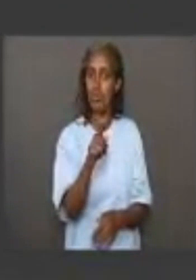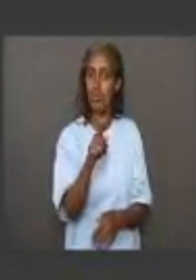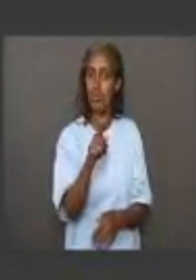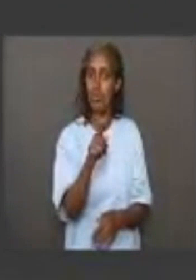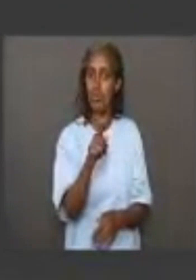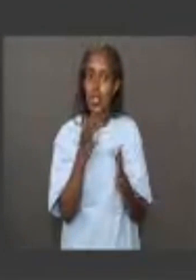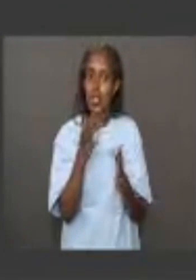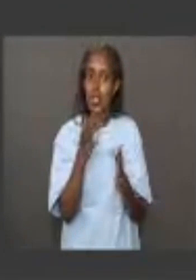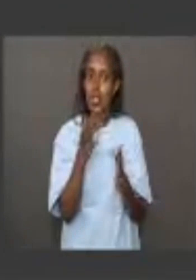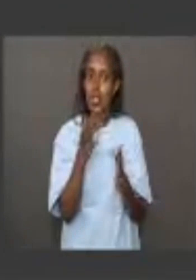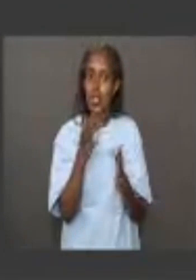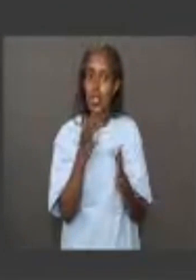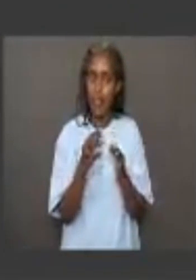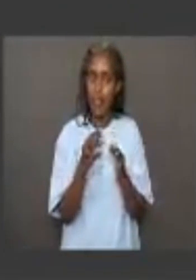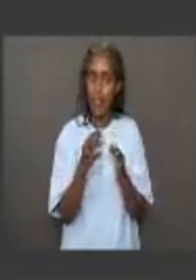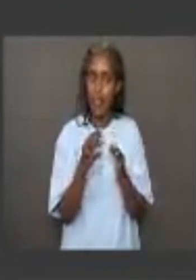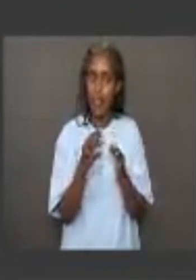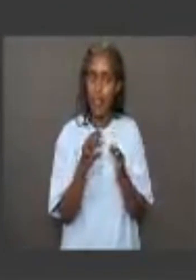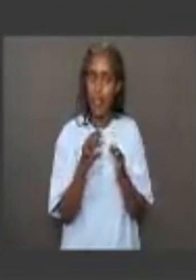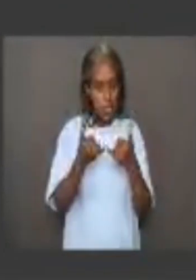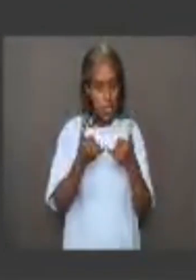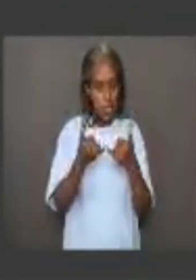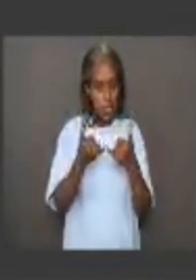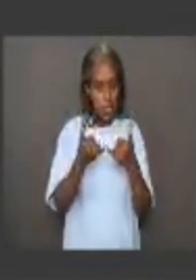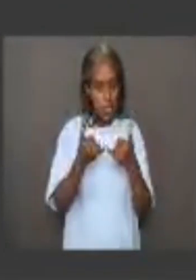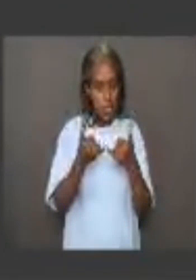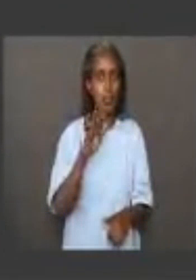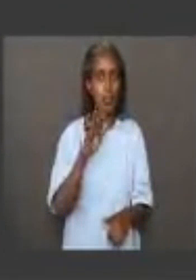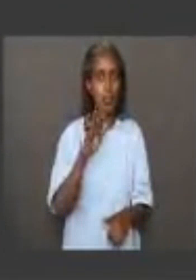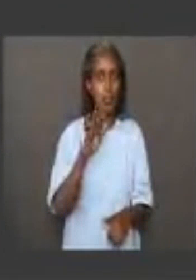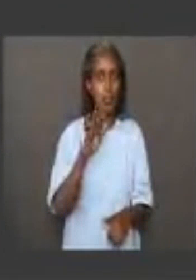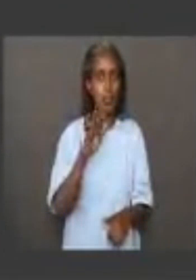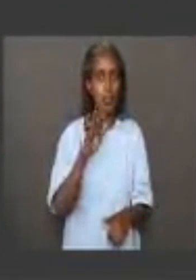you divide by 0.